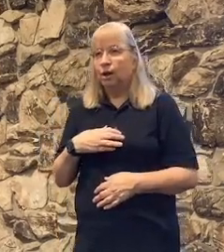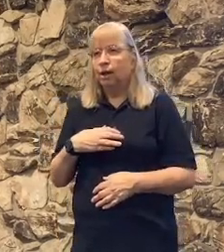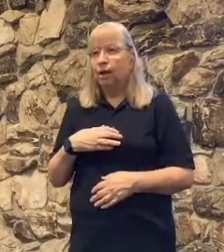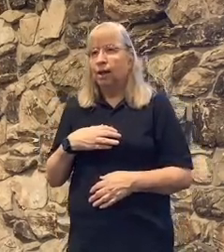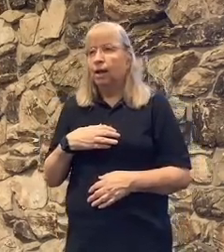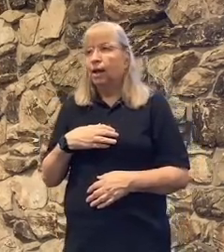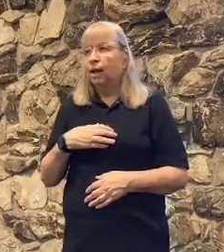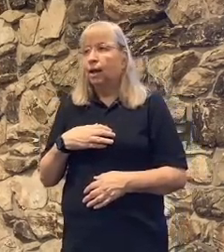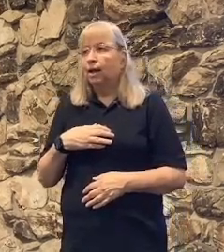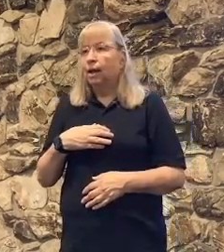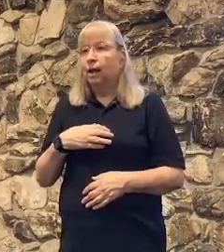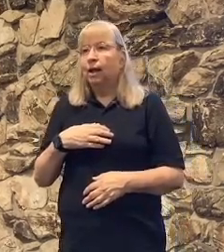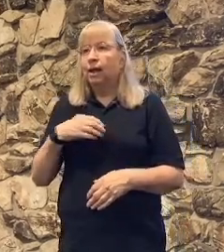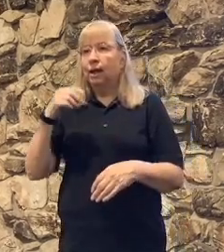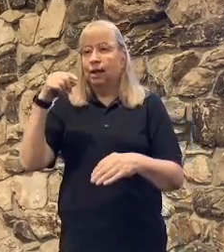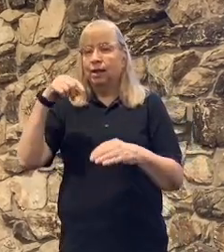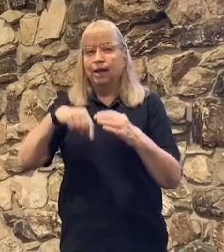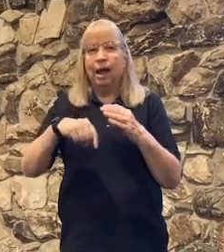Where?